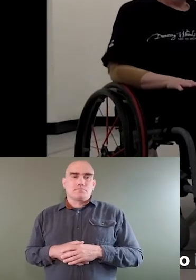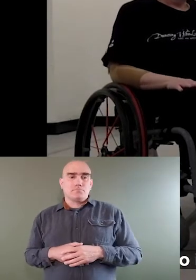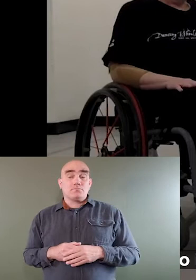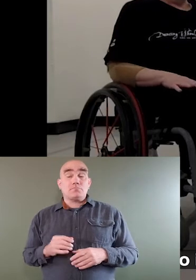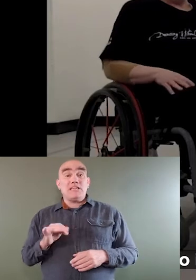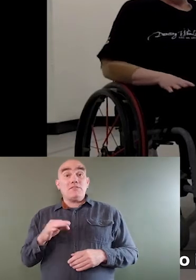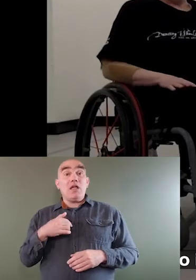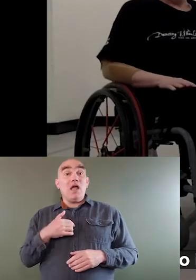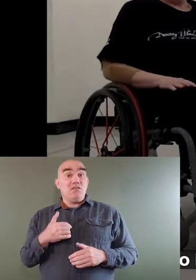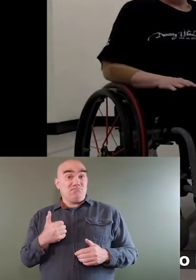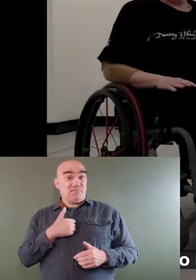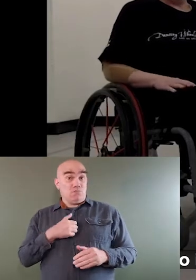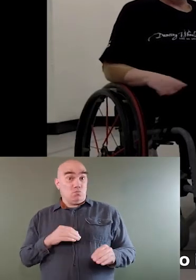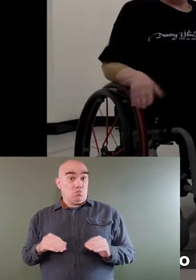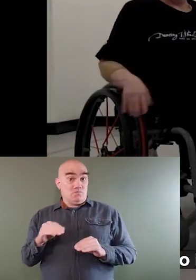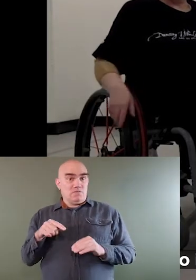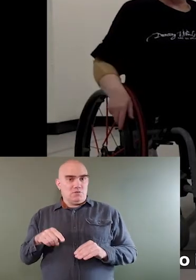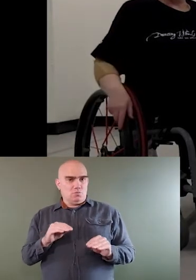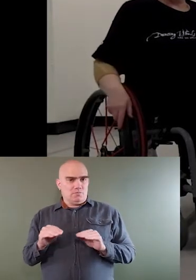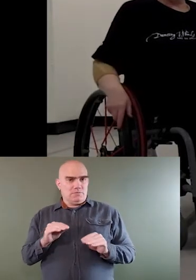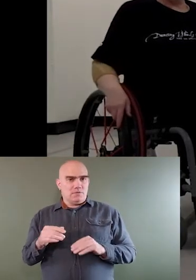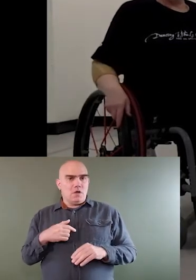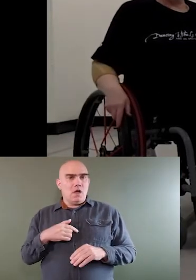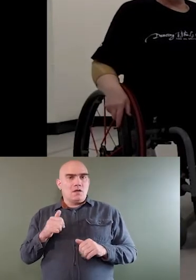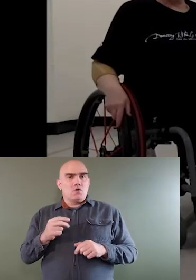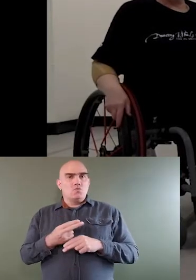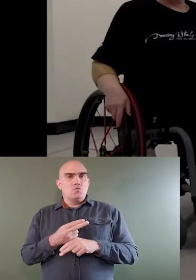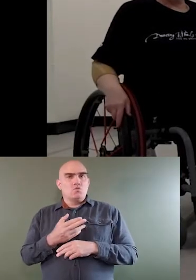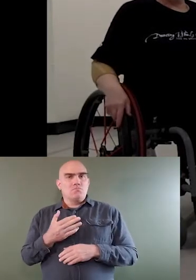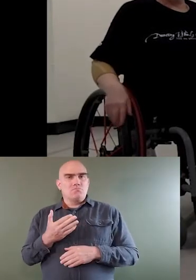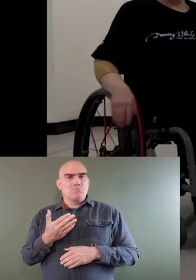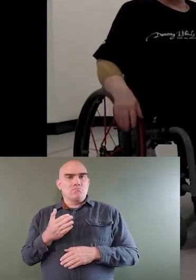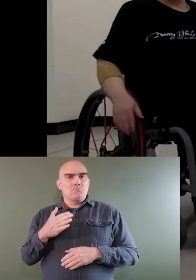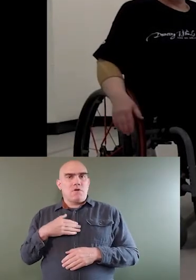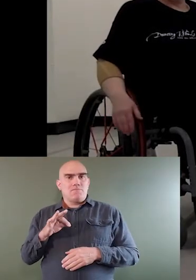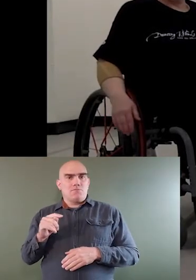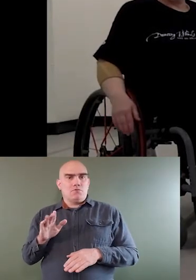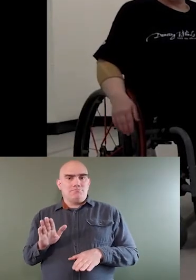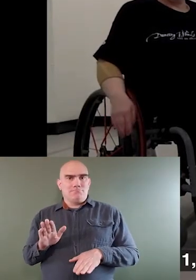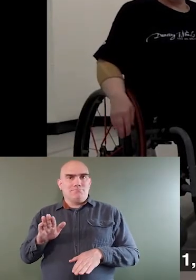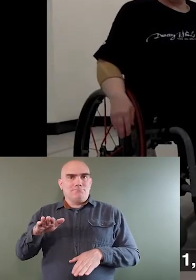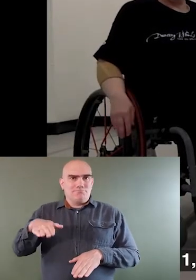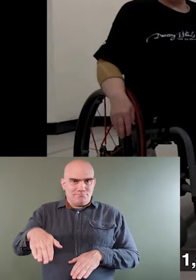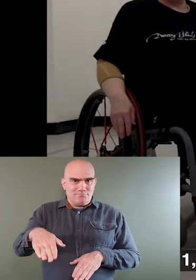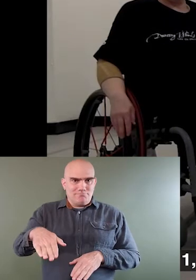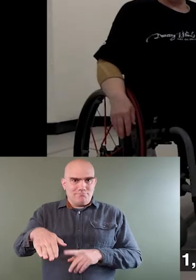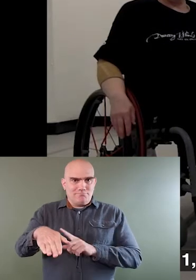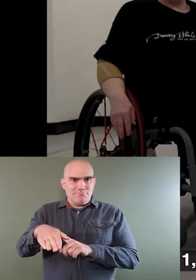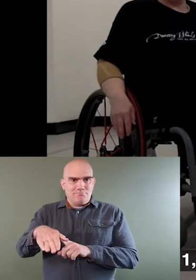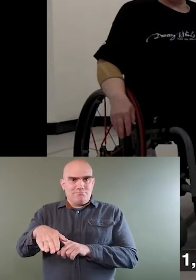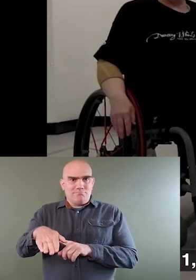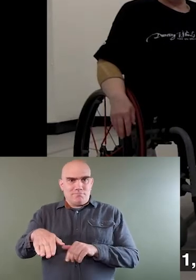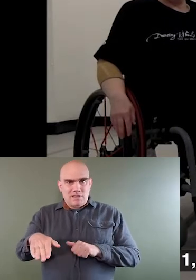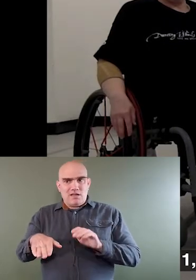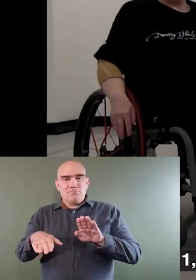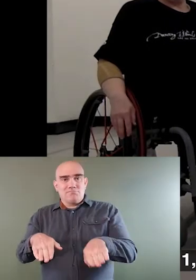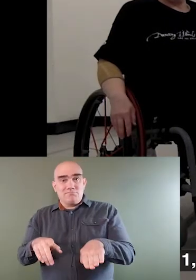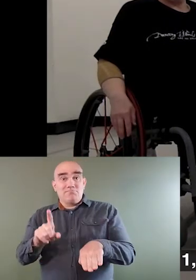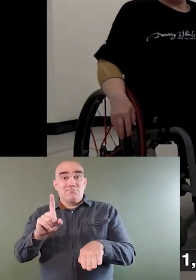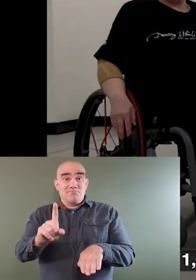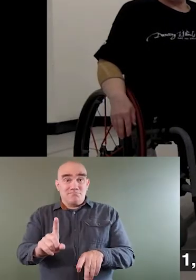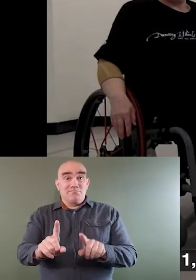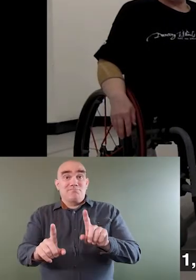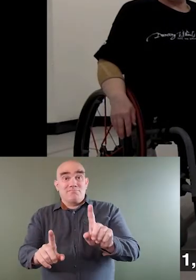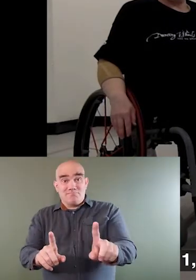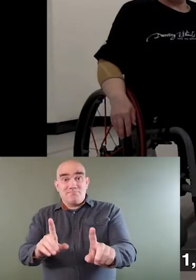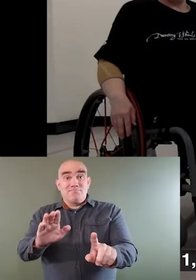to travel this movement also, I can use the ball of my feet to go forward. 1,